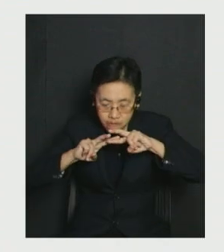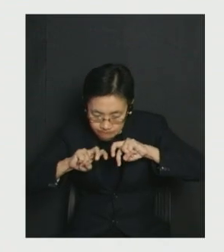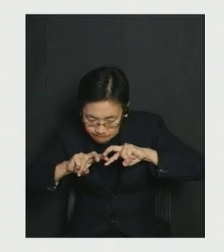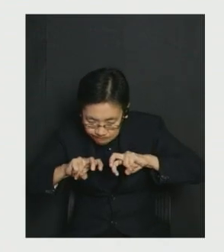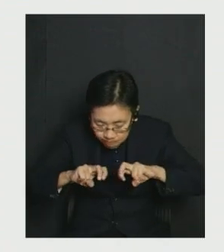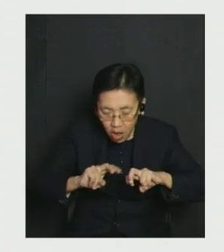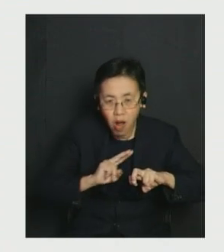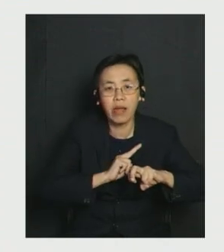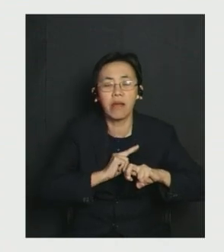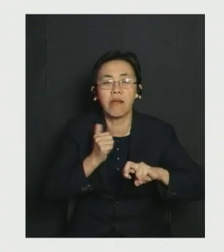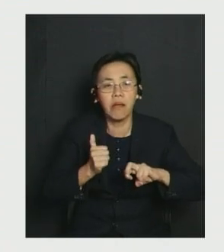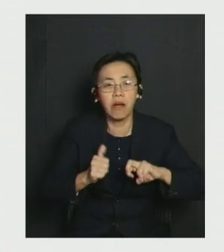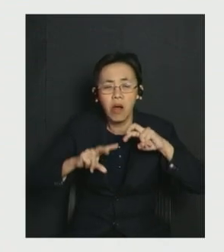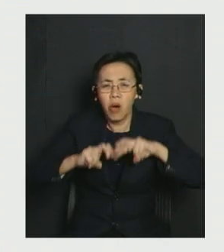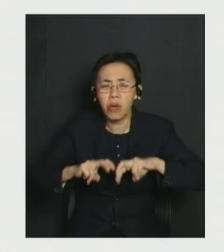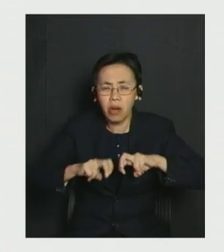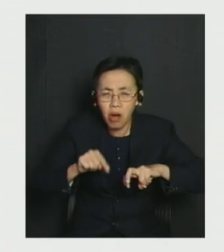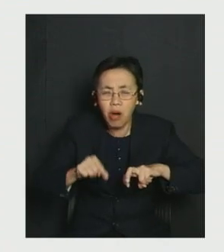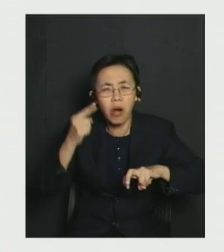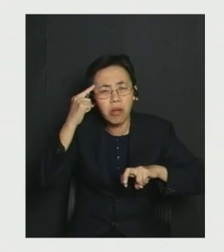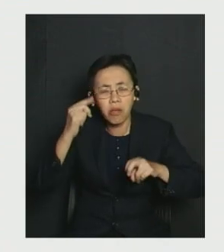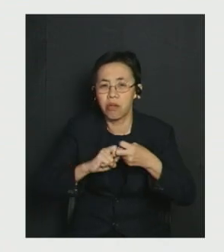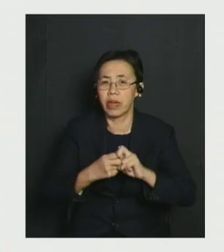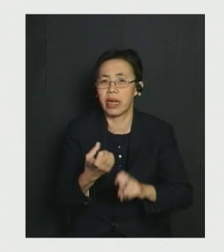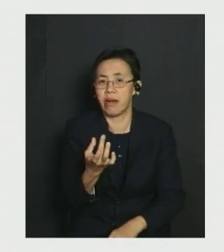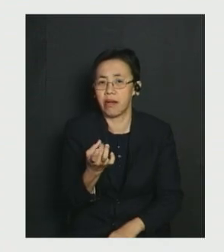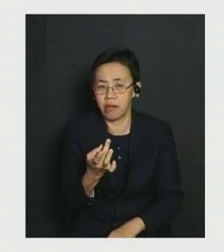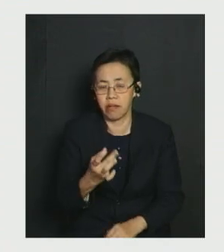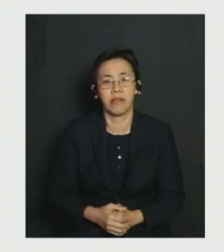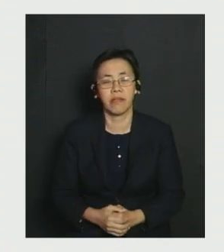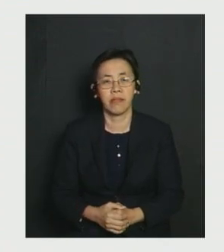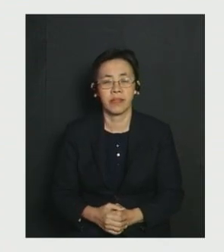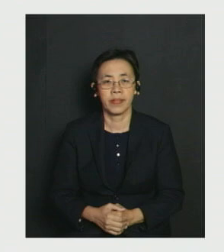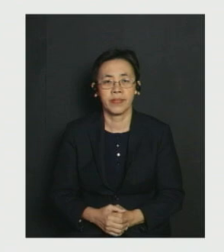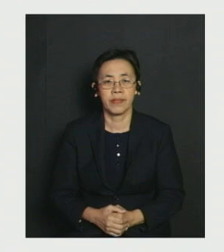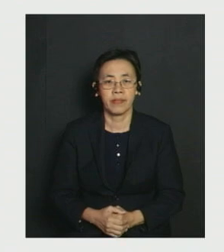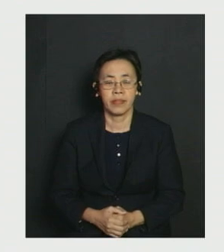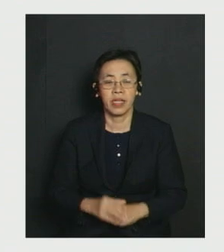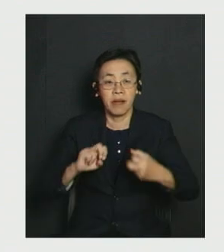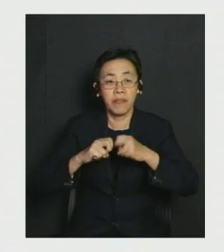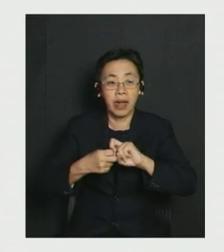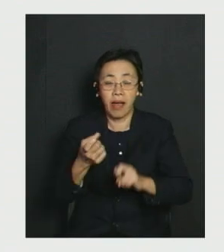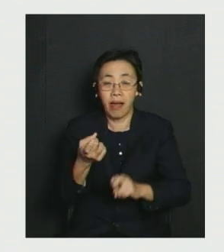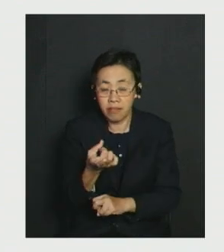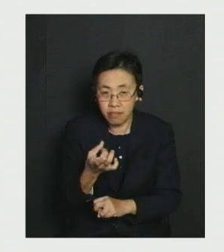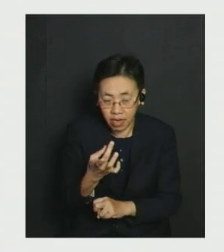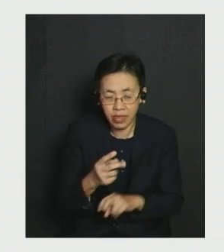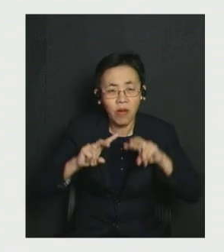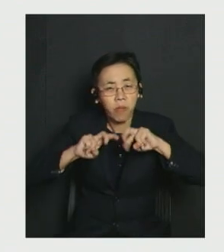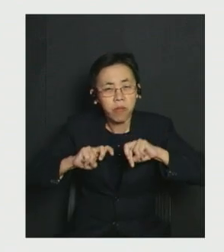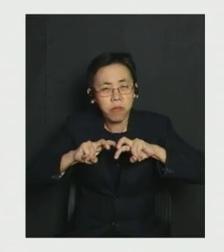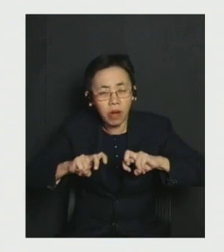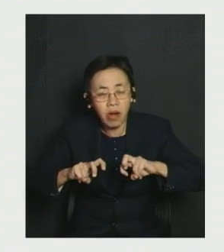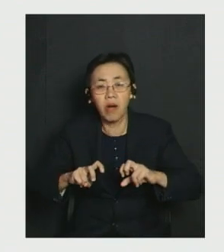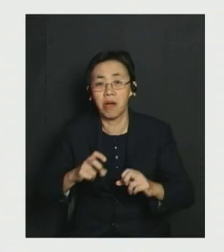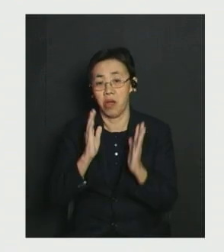problem, but you can also analyze also the how good and bad of the performance of our officer. You